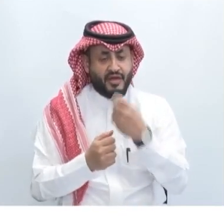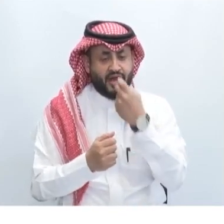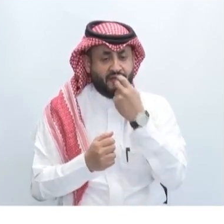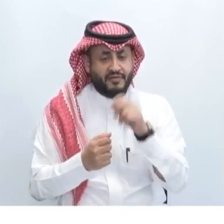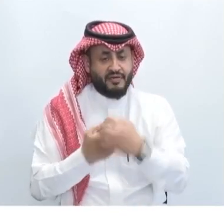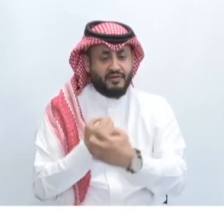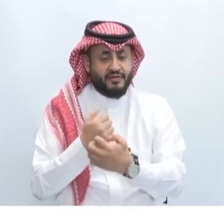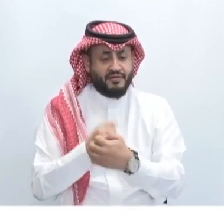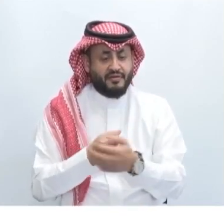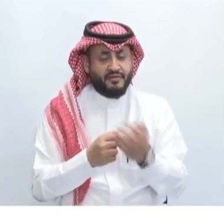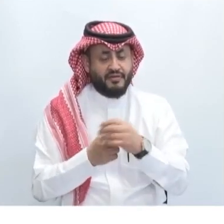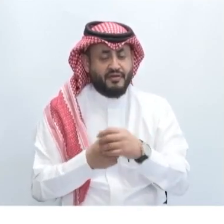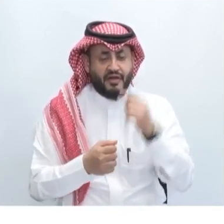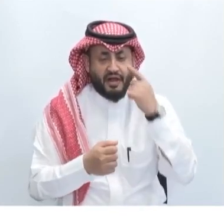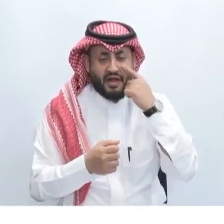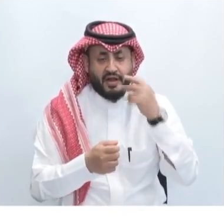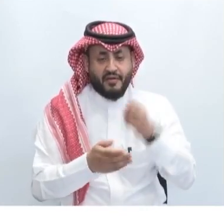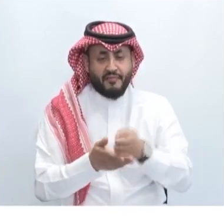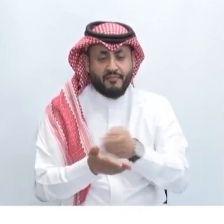apricots, onions,